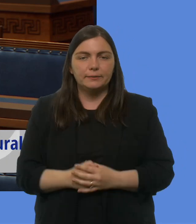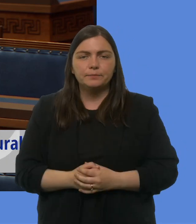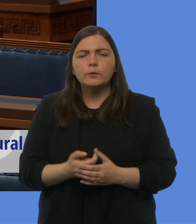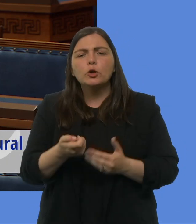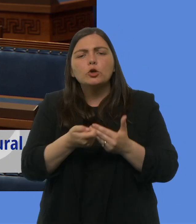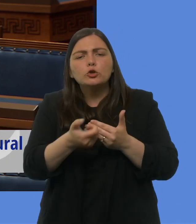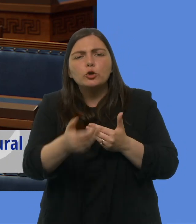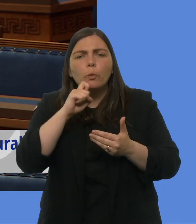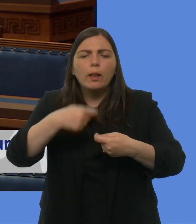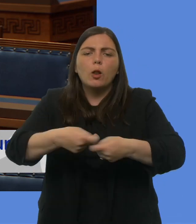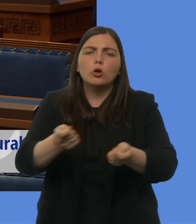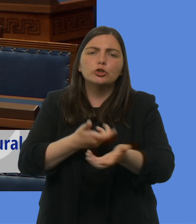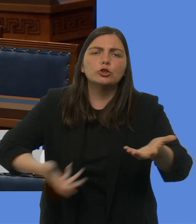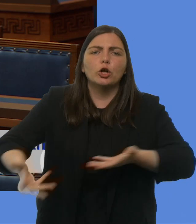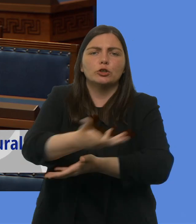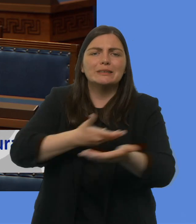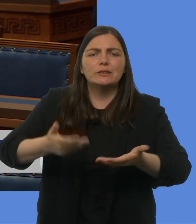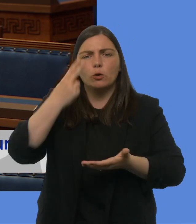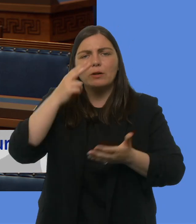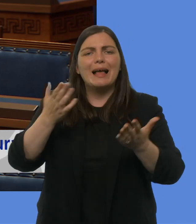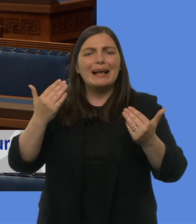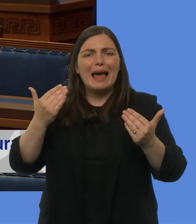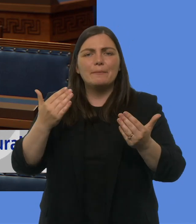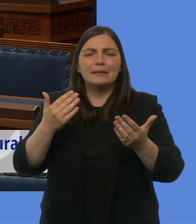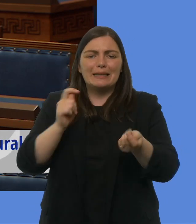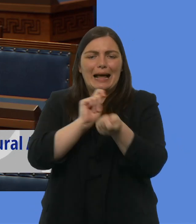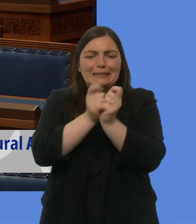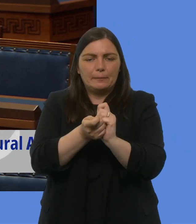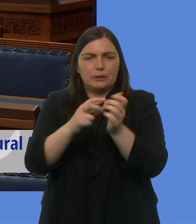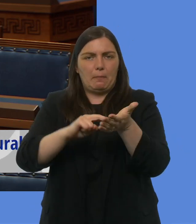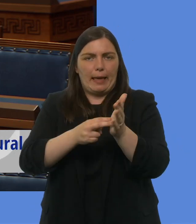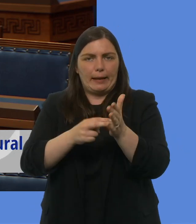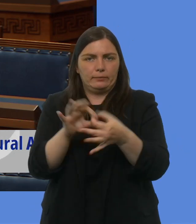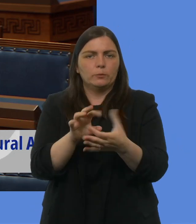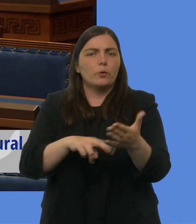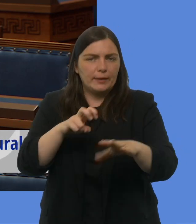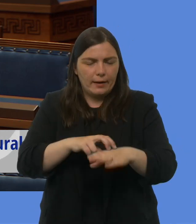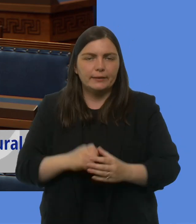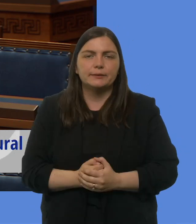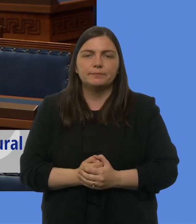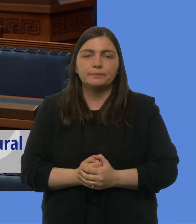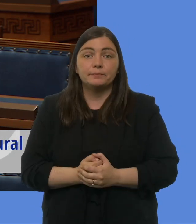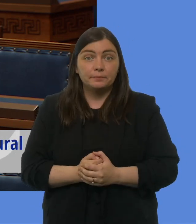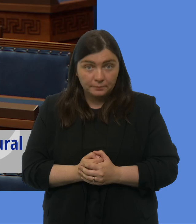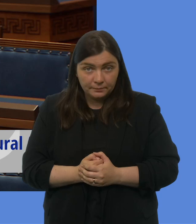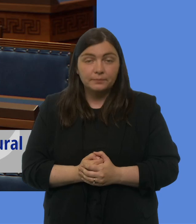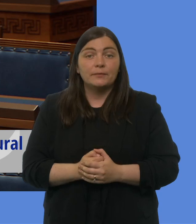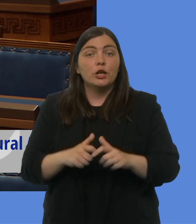for Northern Ireland and be interested in views in relation to that. And lastly, the Sustainable Agriculture Programmes continue to be rolled out by